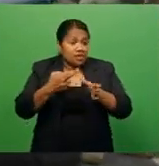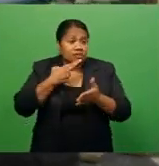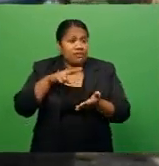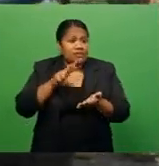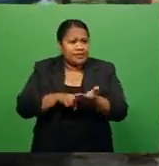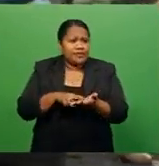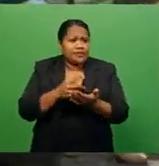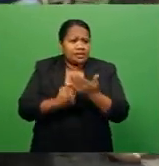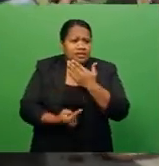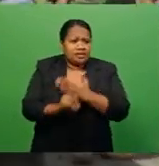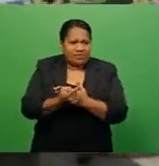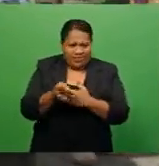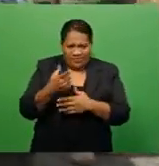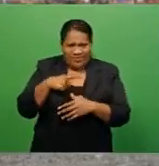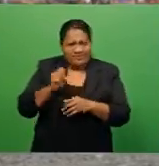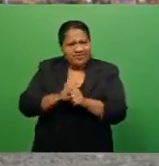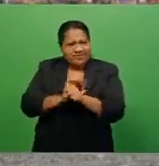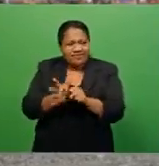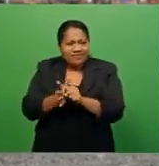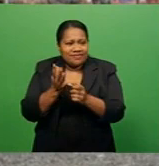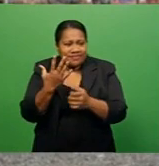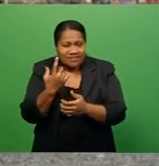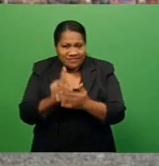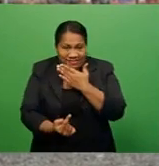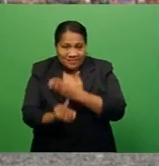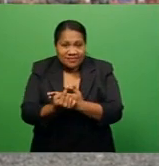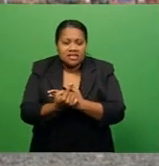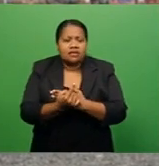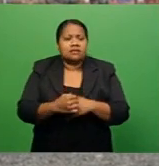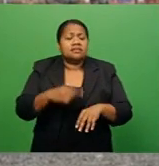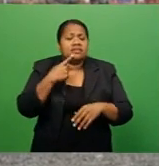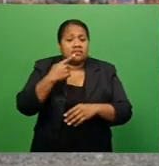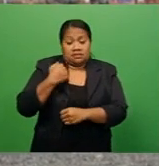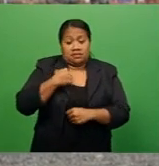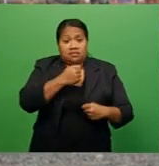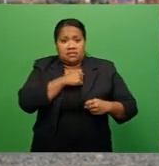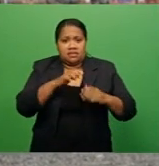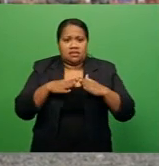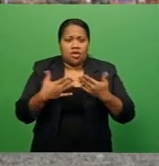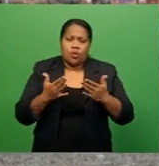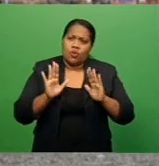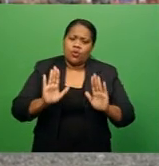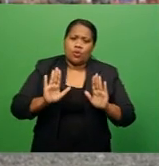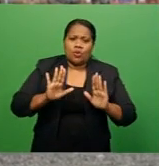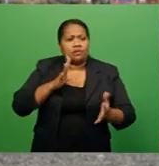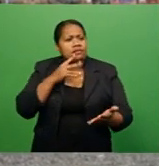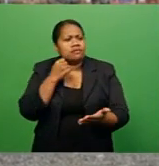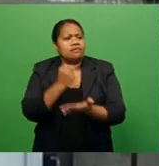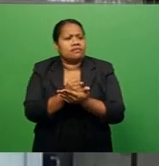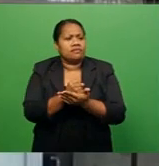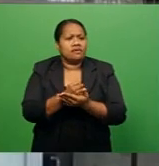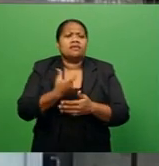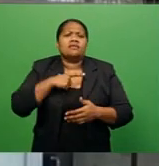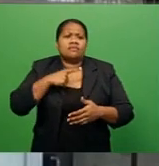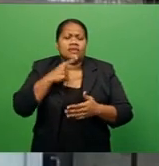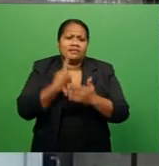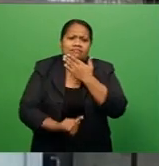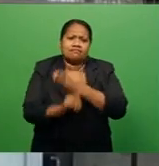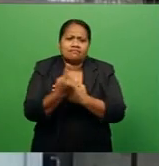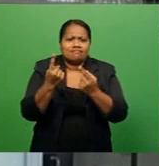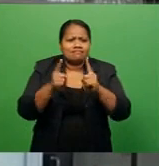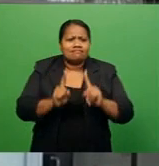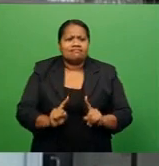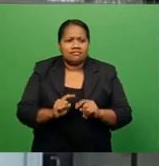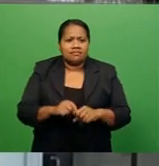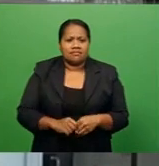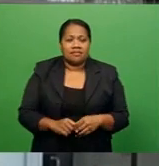to COVID-19, Rear Admiral Naupoto says the RFMF is awaiting confirmation on the cause of death. That's the information